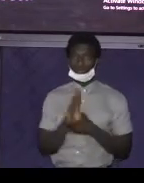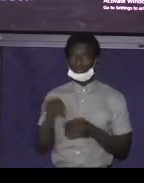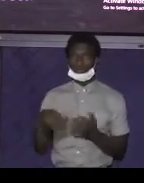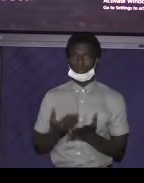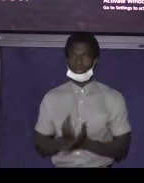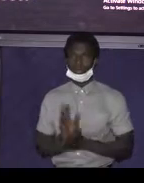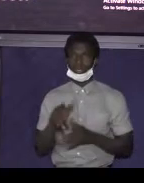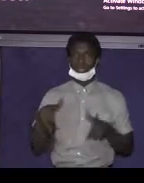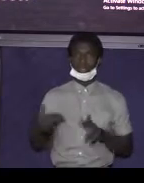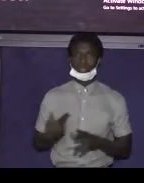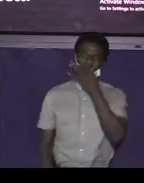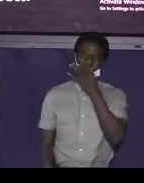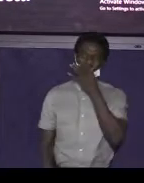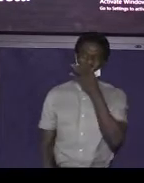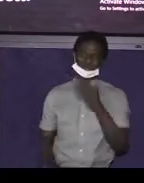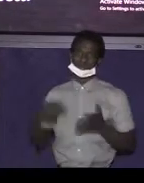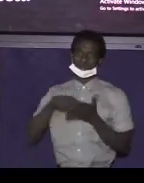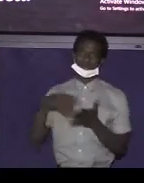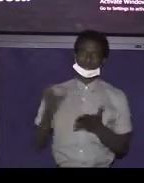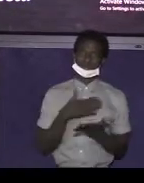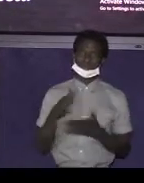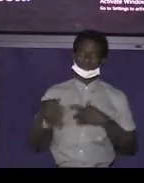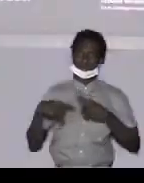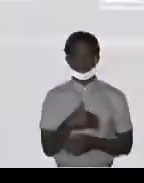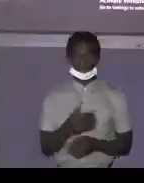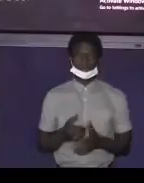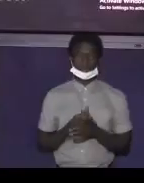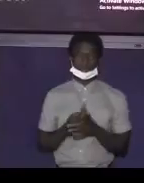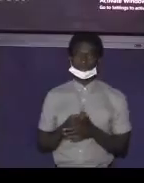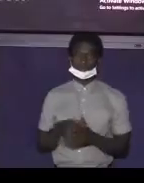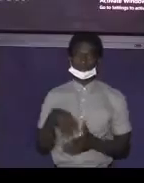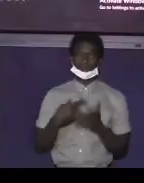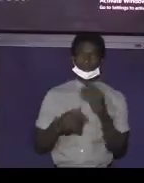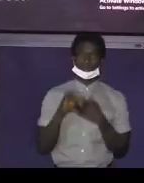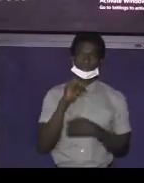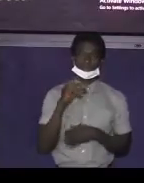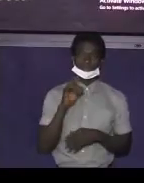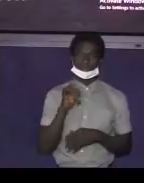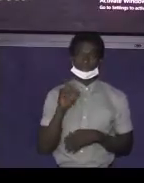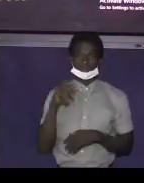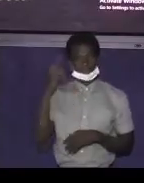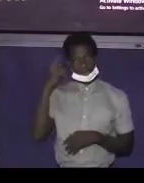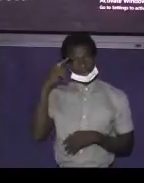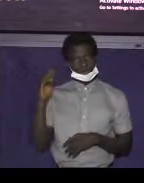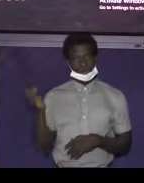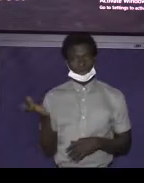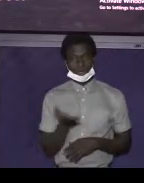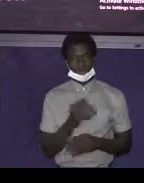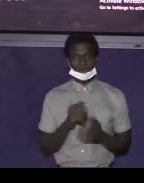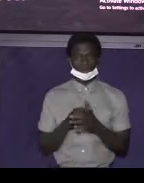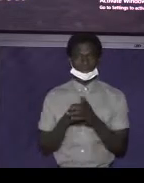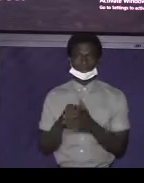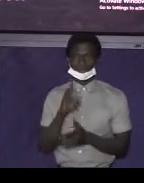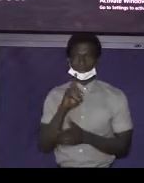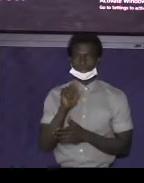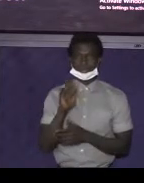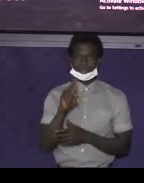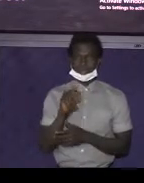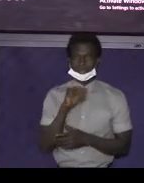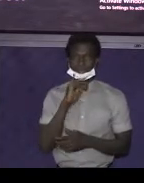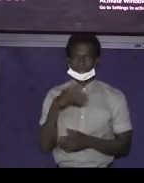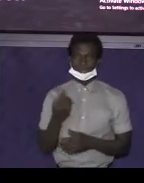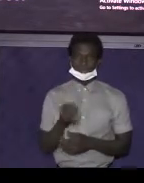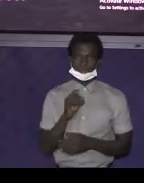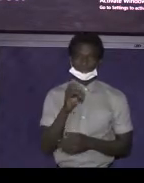righty, let's go. The song goes thus. What is the formula for average speed? That is